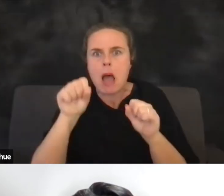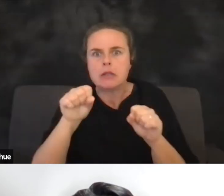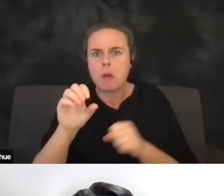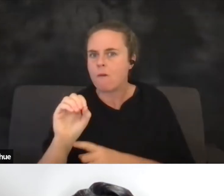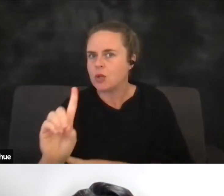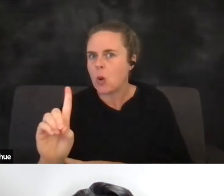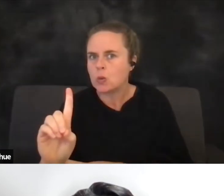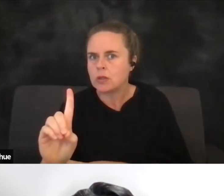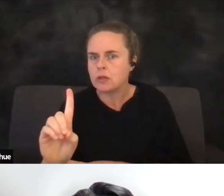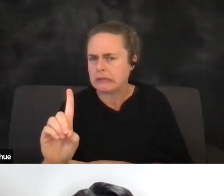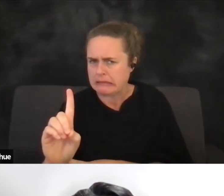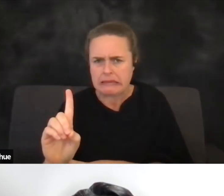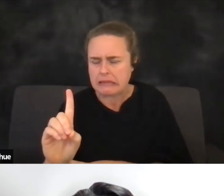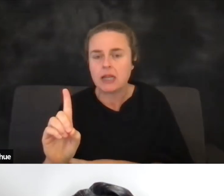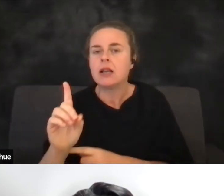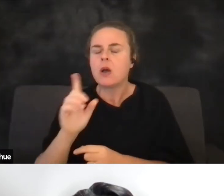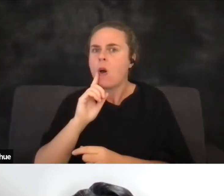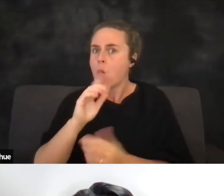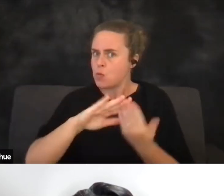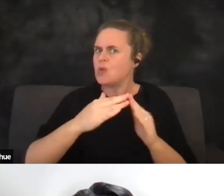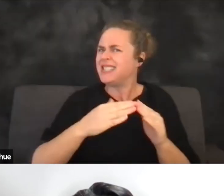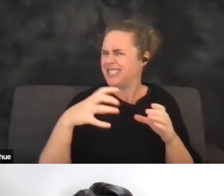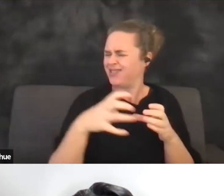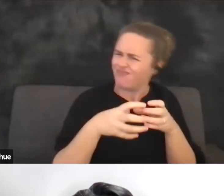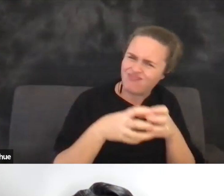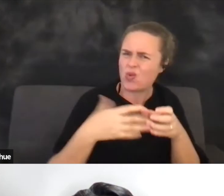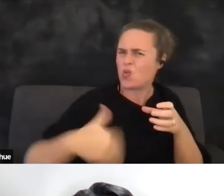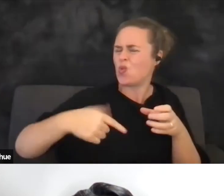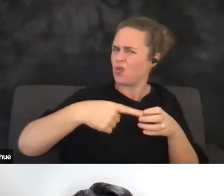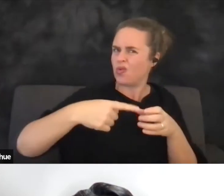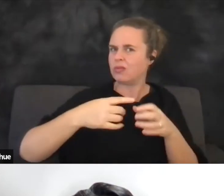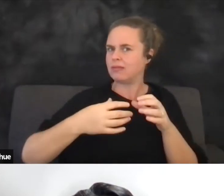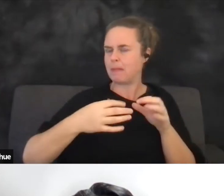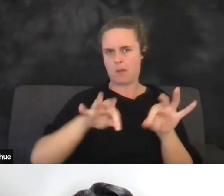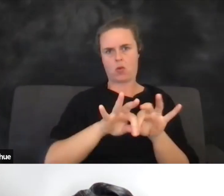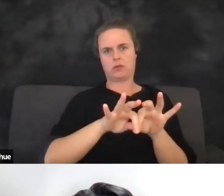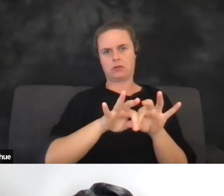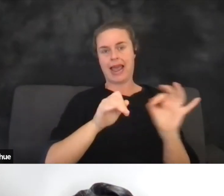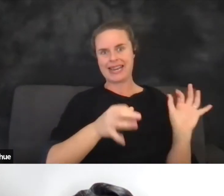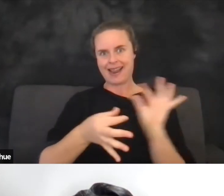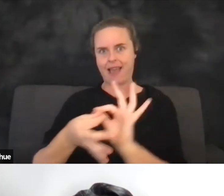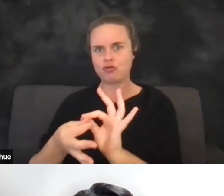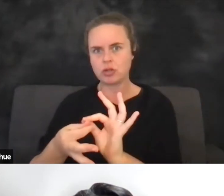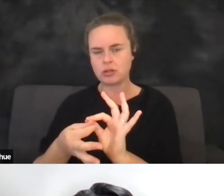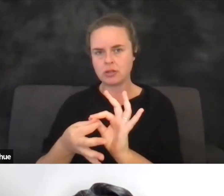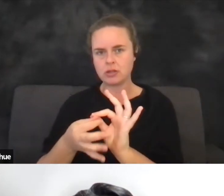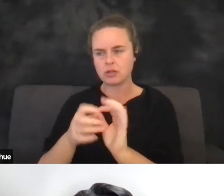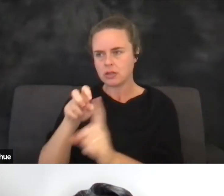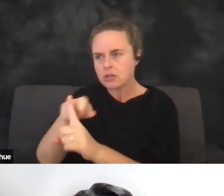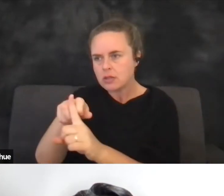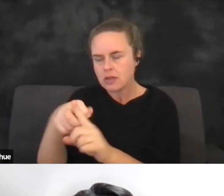we have underscored this idea that community and connection is the